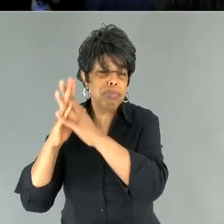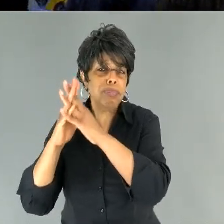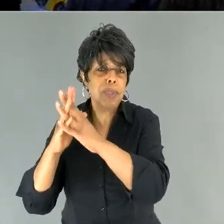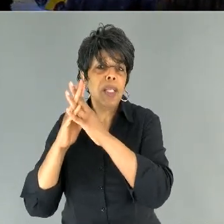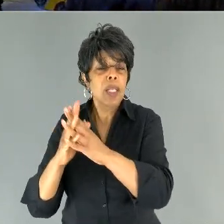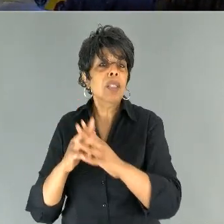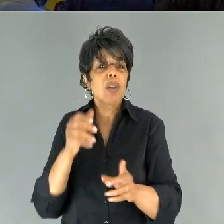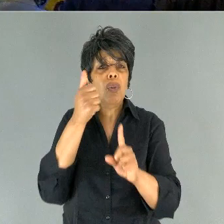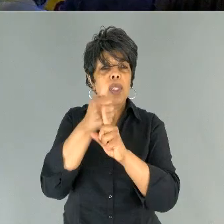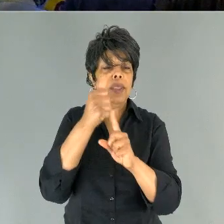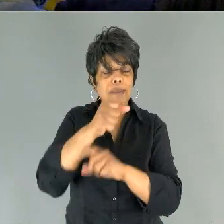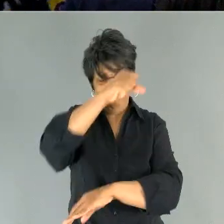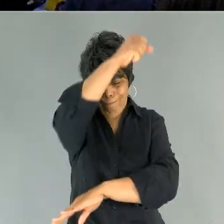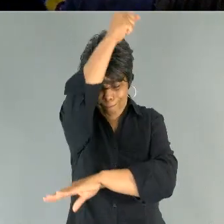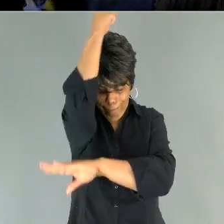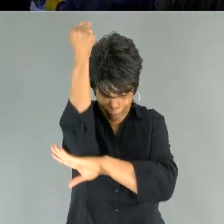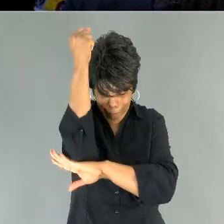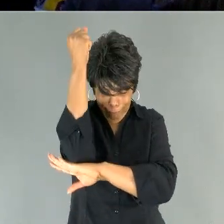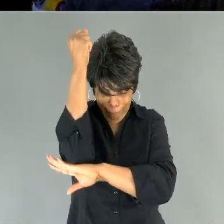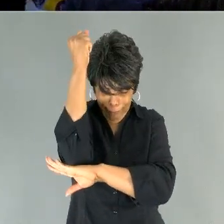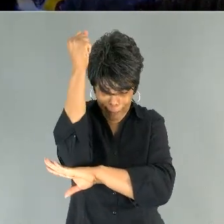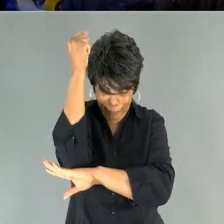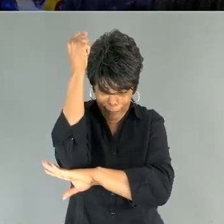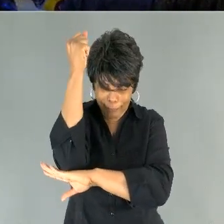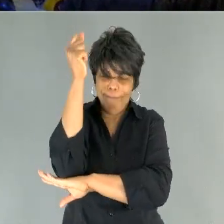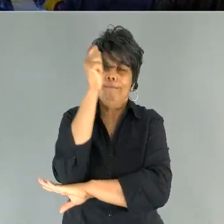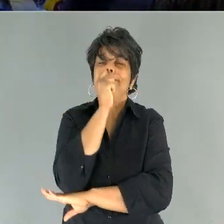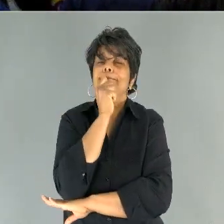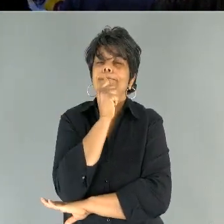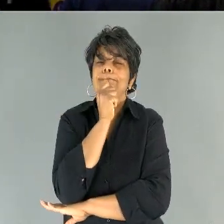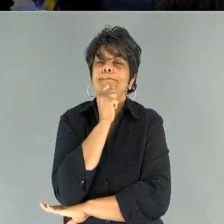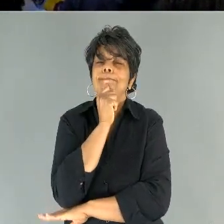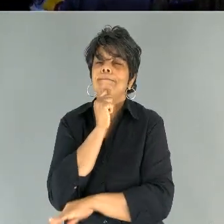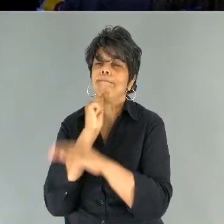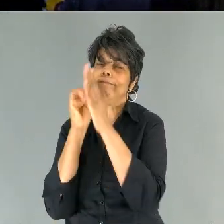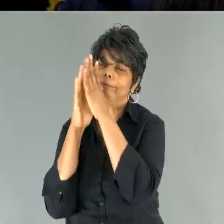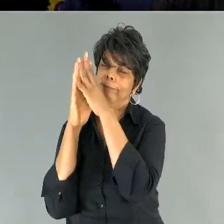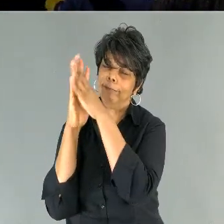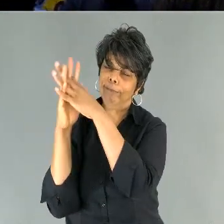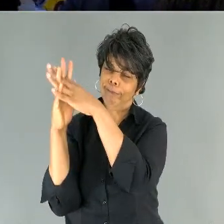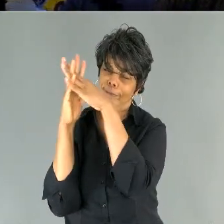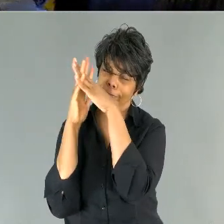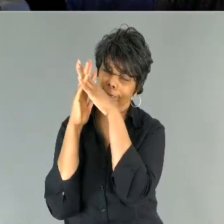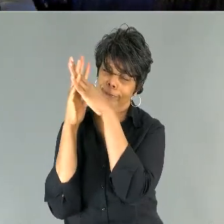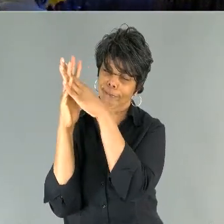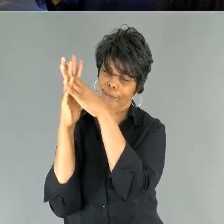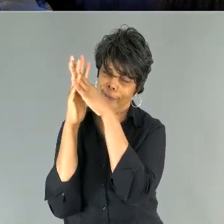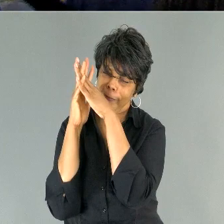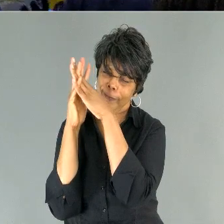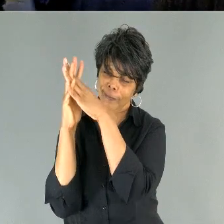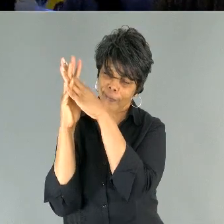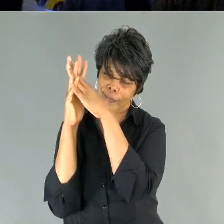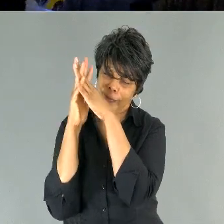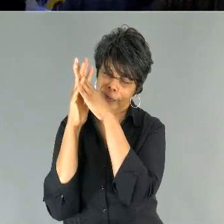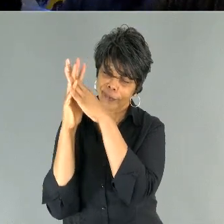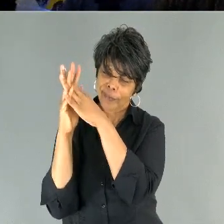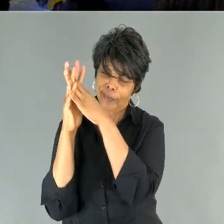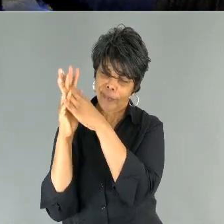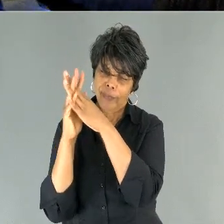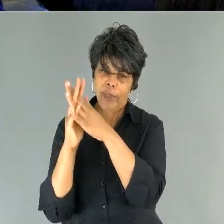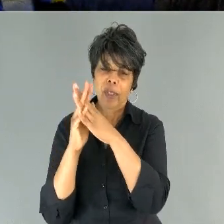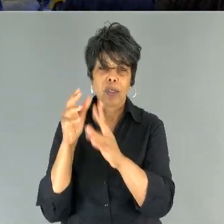seat. Take your seat as an intercessor. Take your seat as a prayer